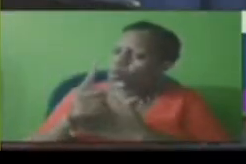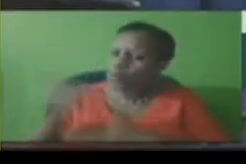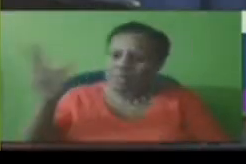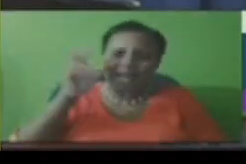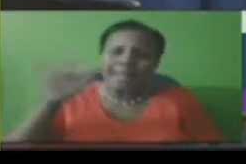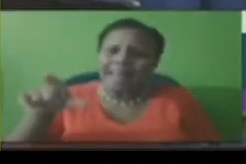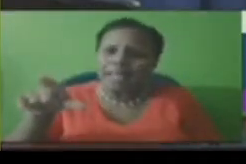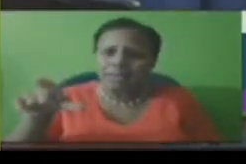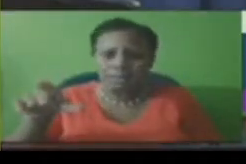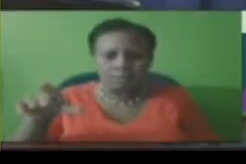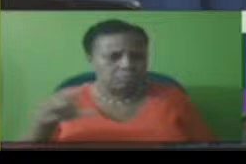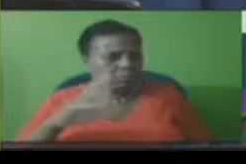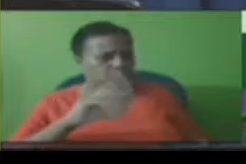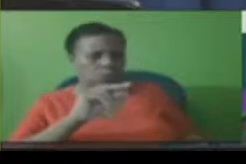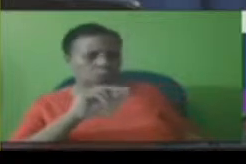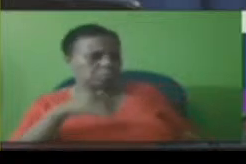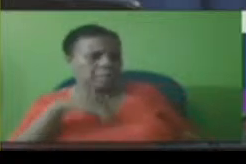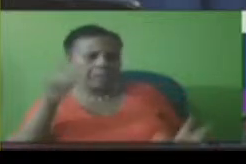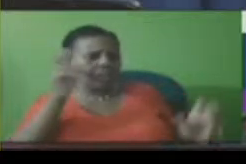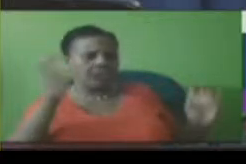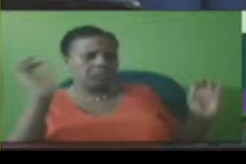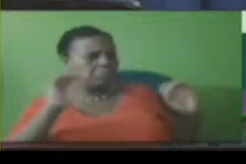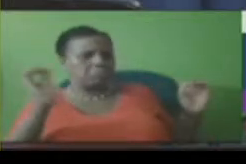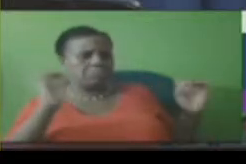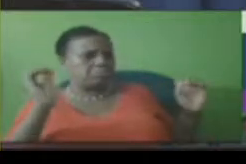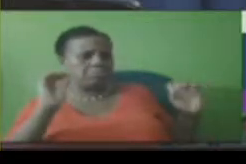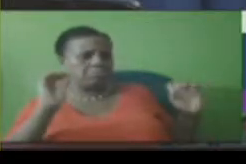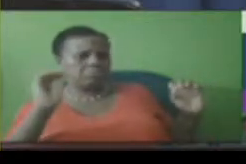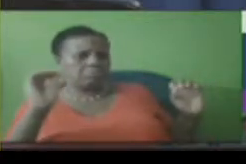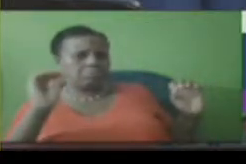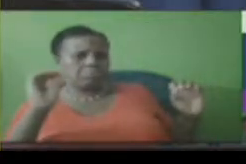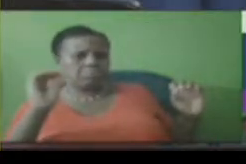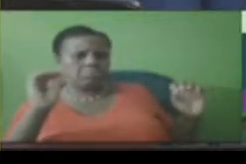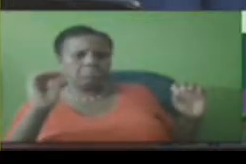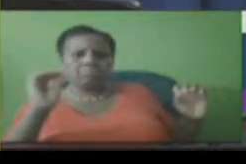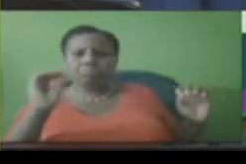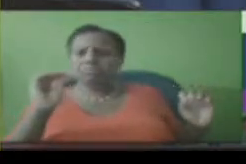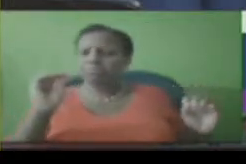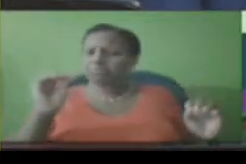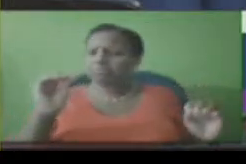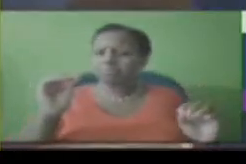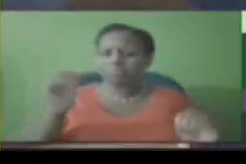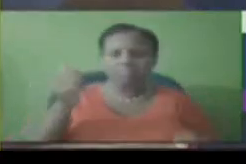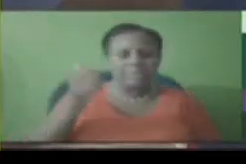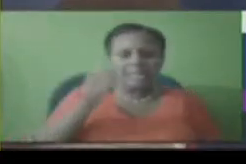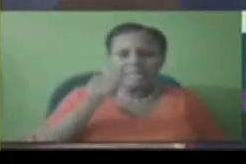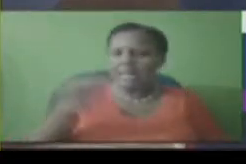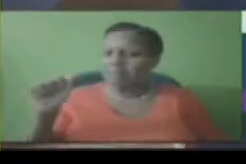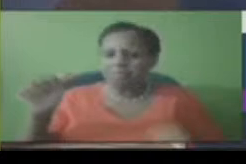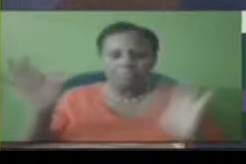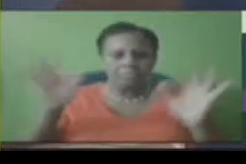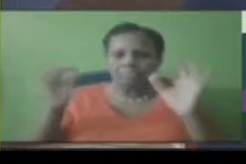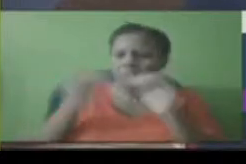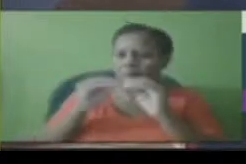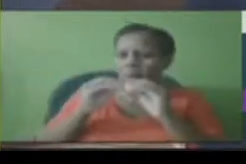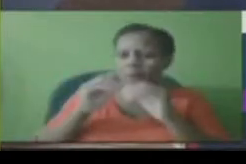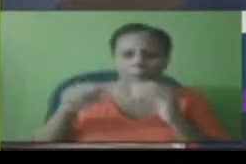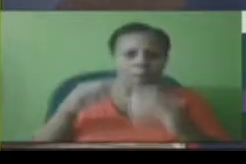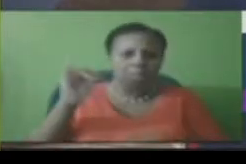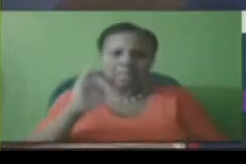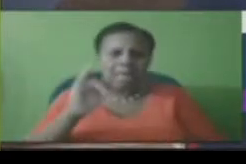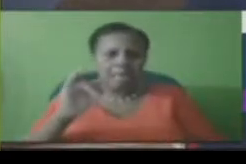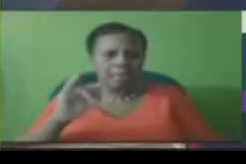Just wondering if anyone could assist with this. The issue of the resumption of commercial flights, as you said, the reopening of the borders